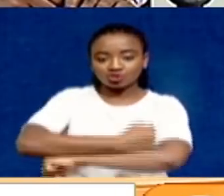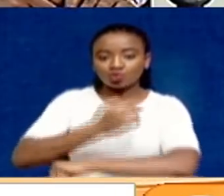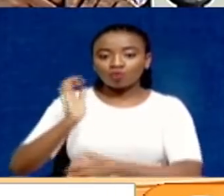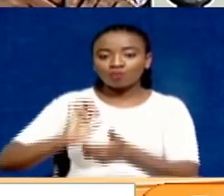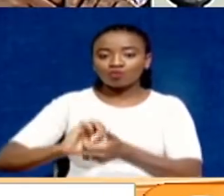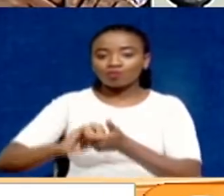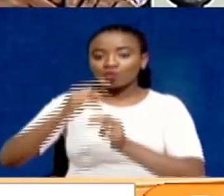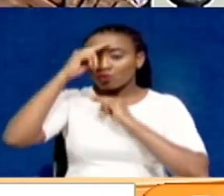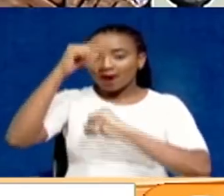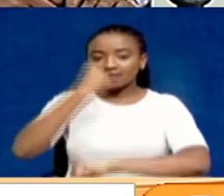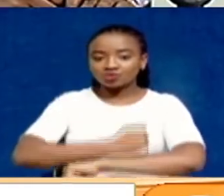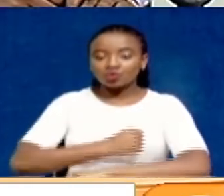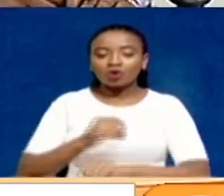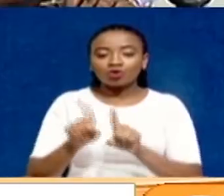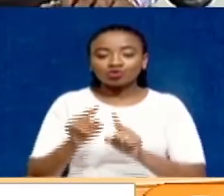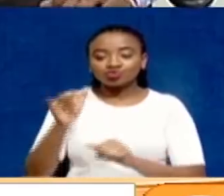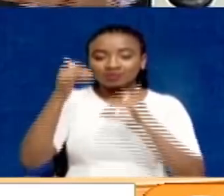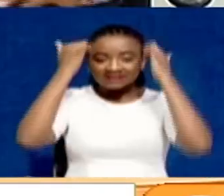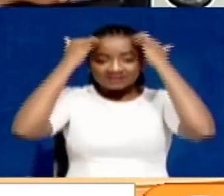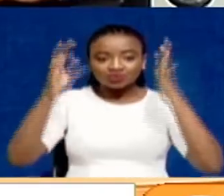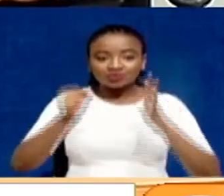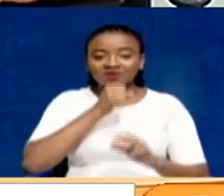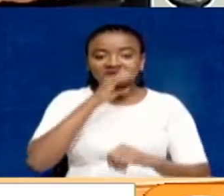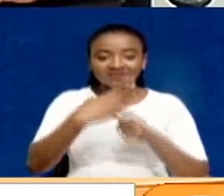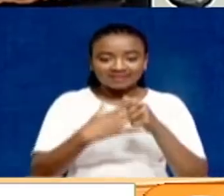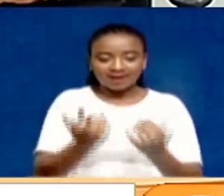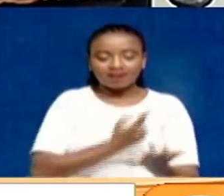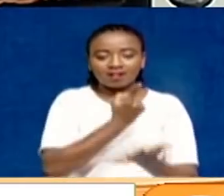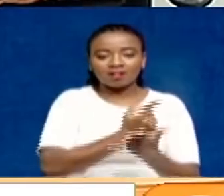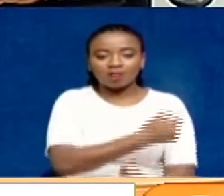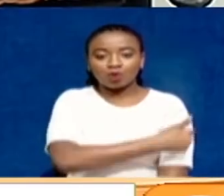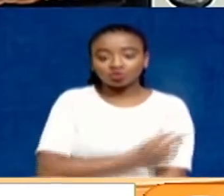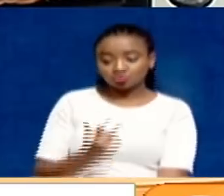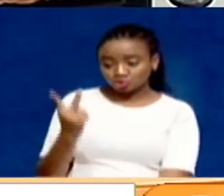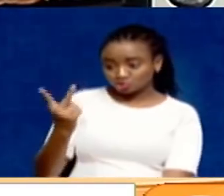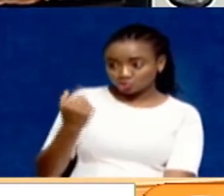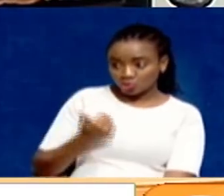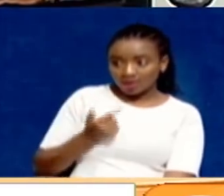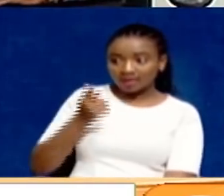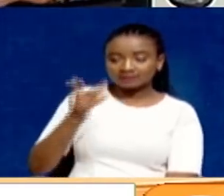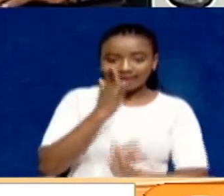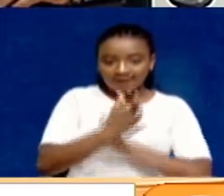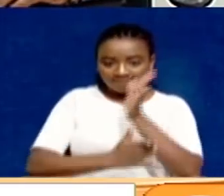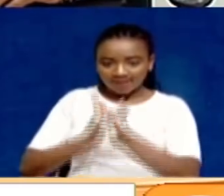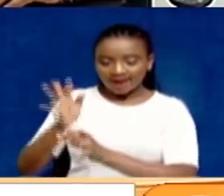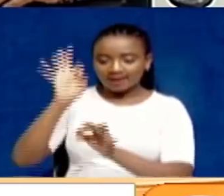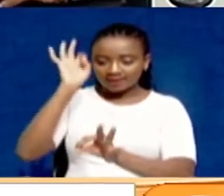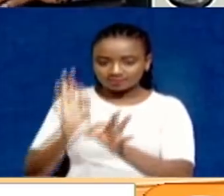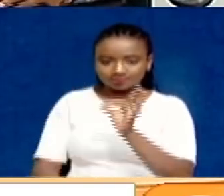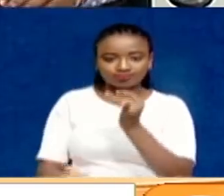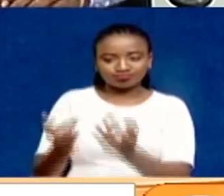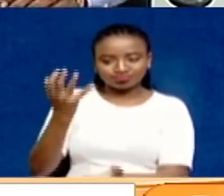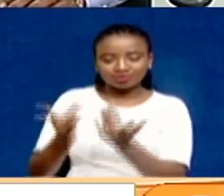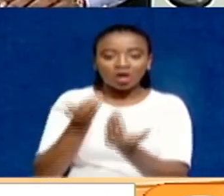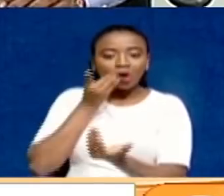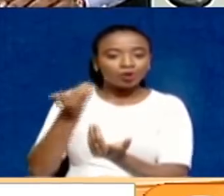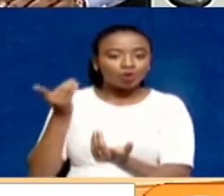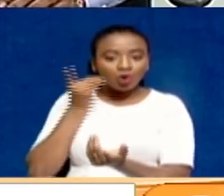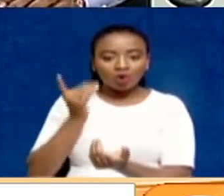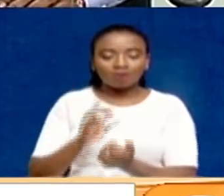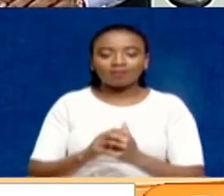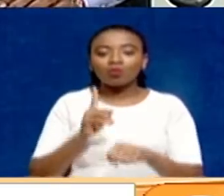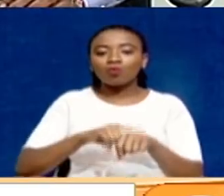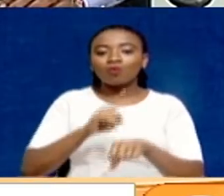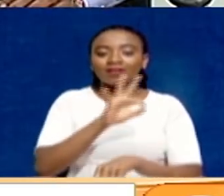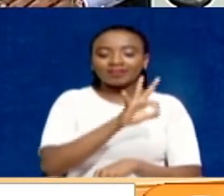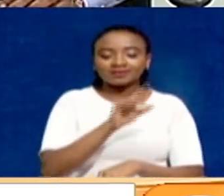admission of 59 students in hospital. The two are accused of planning and burning one of the cubicles on the 31st of